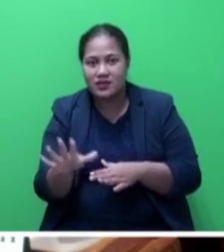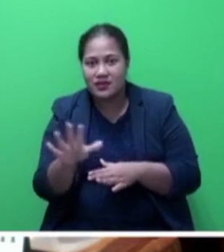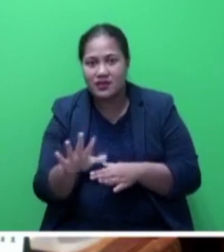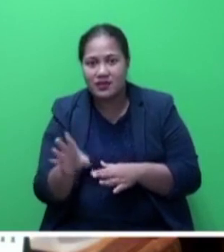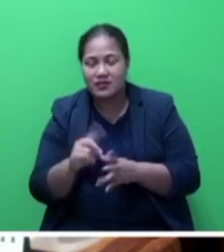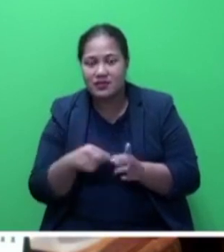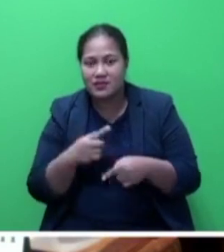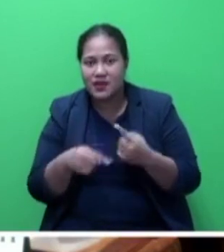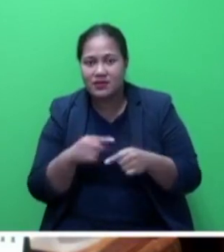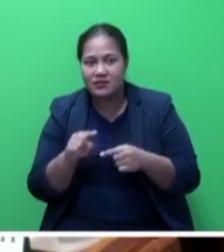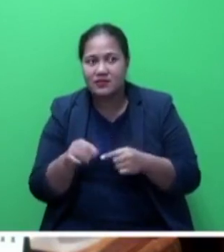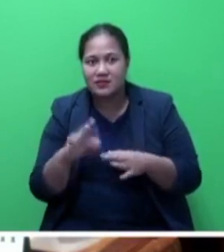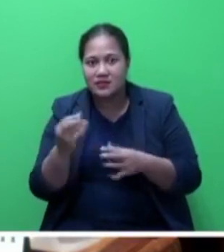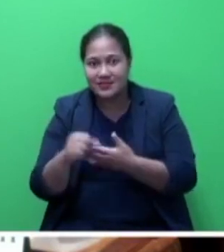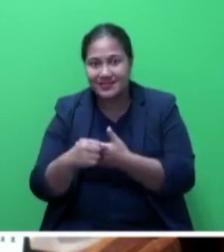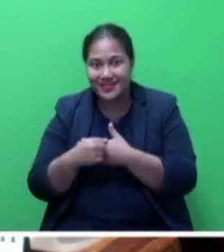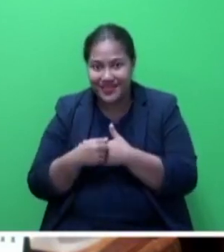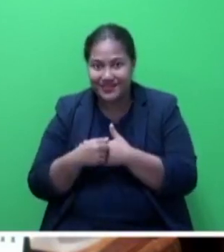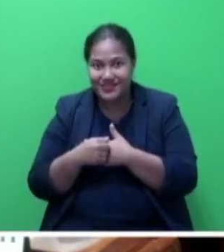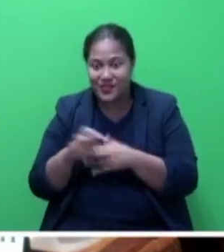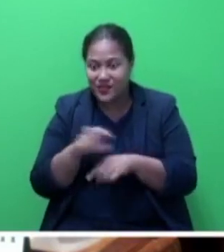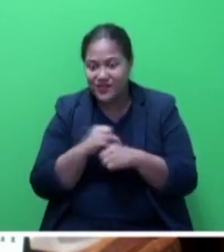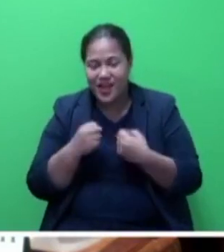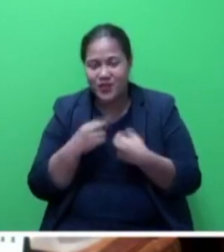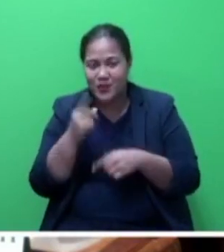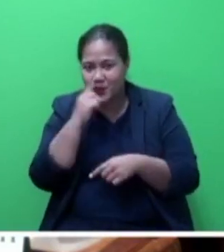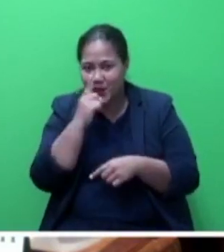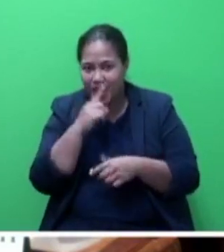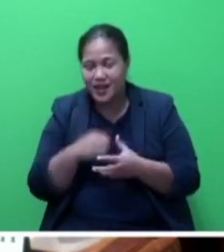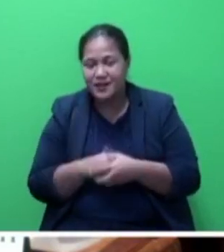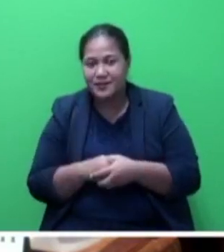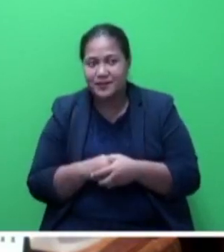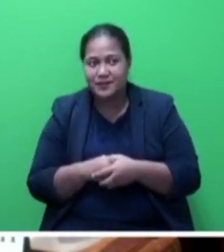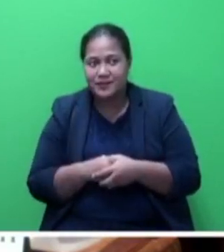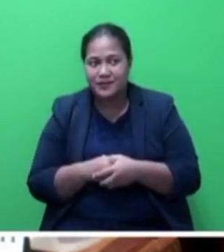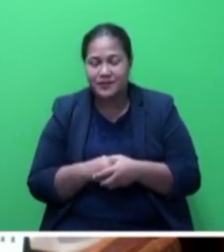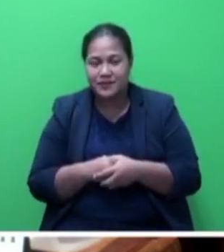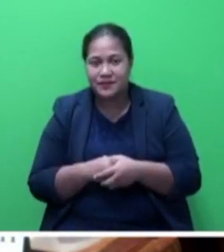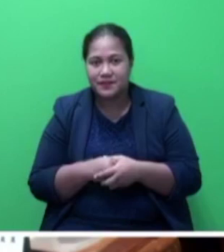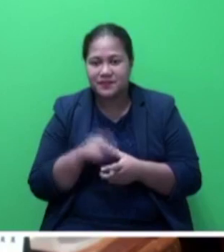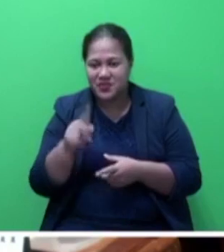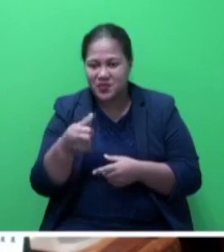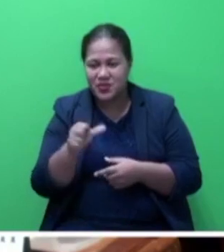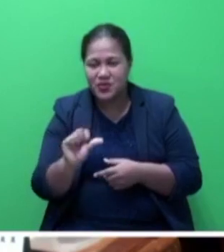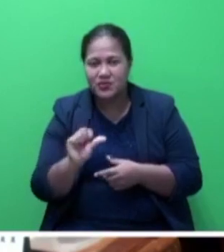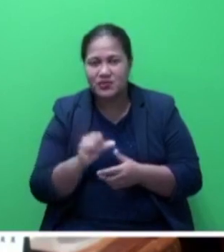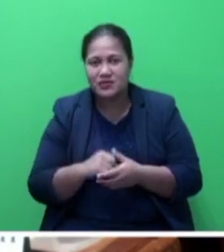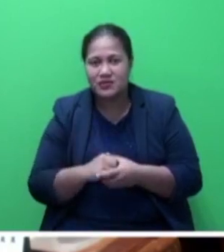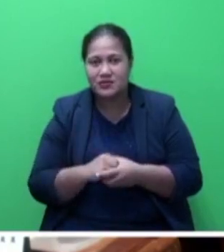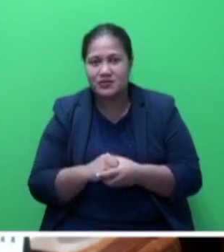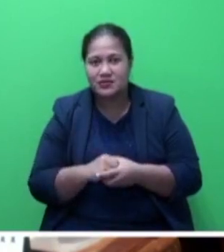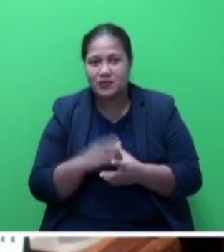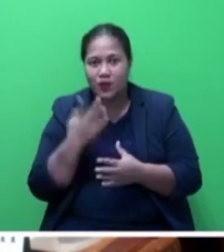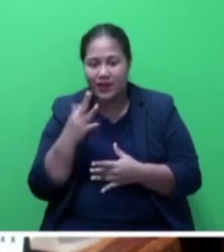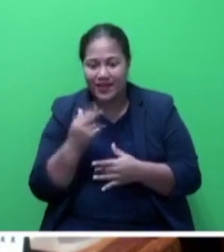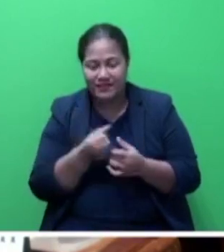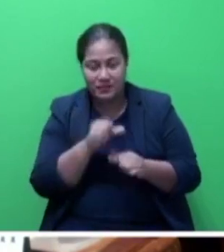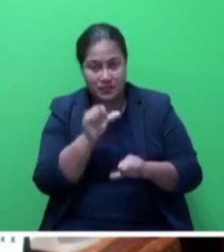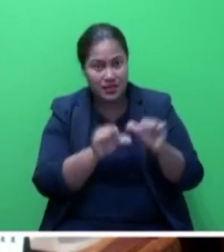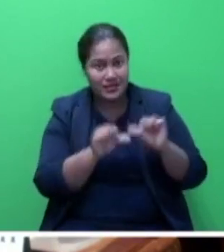considering the safety of our people as well. And this was also used during the assessment